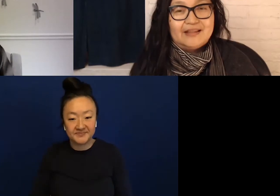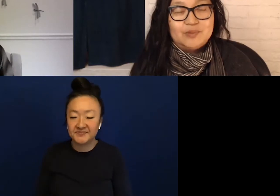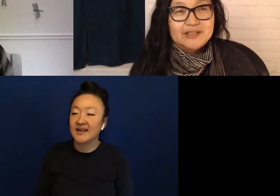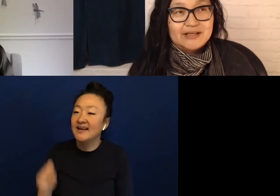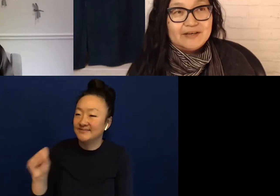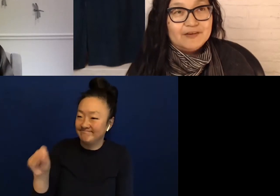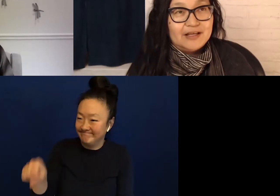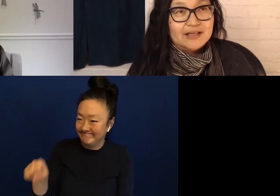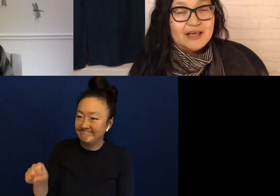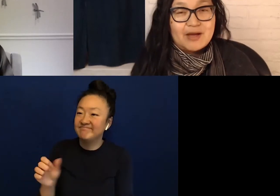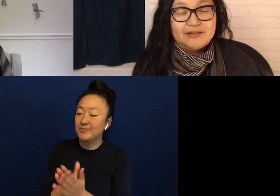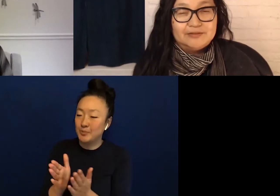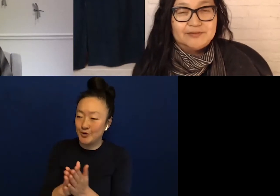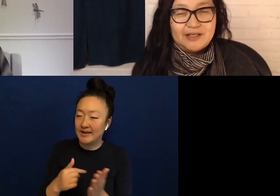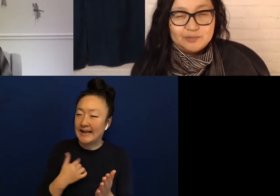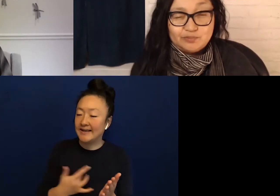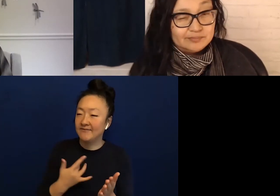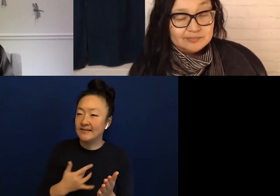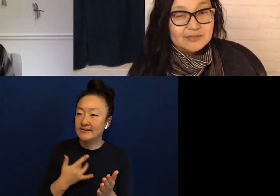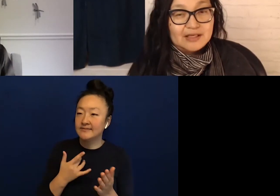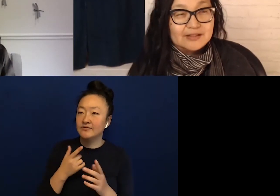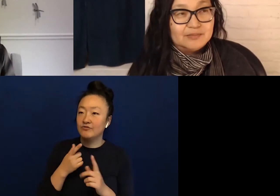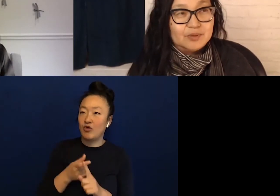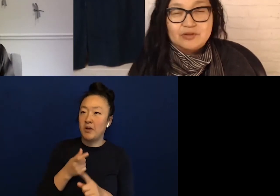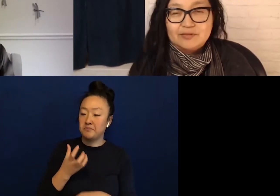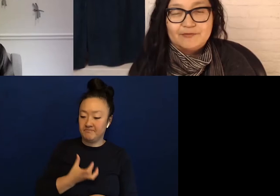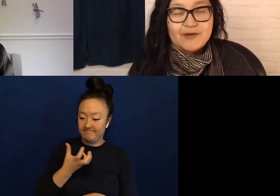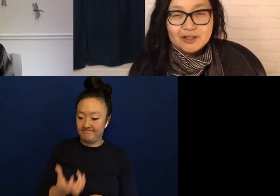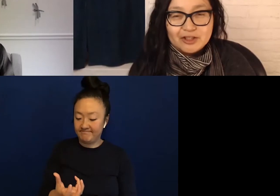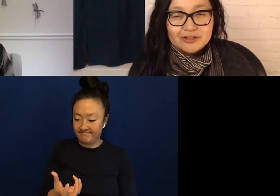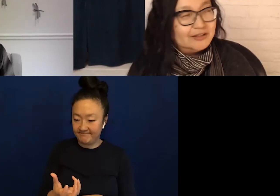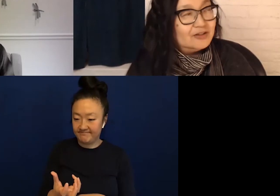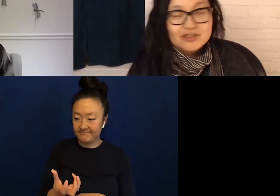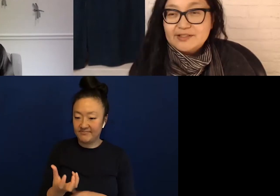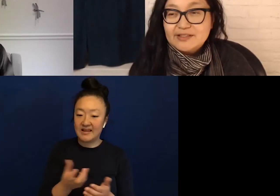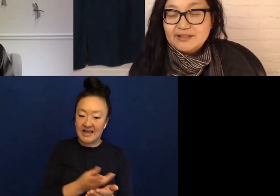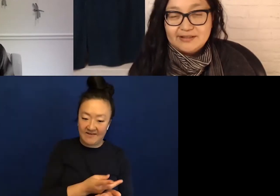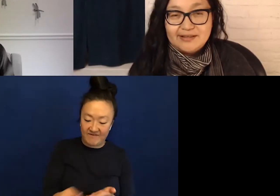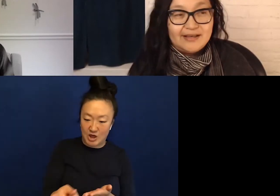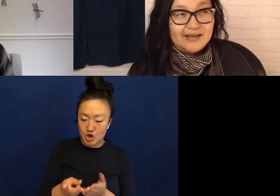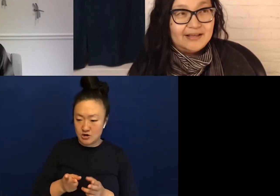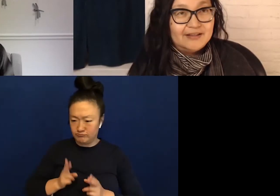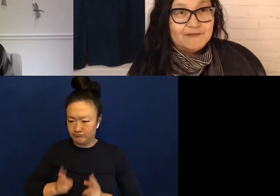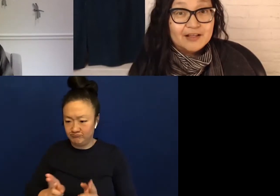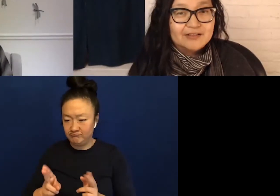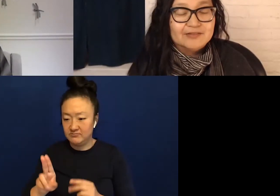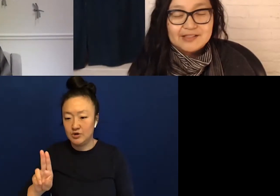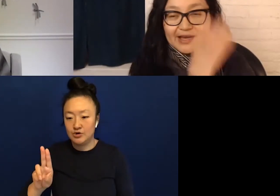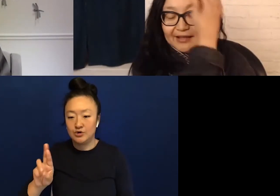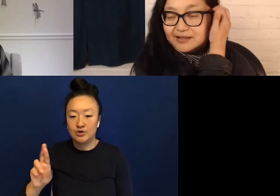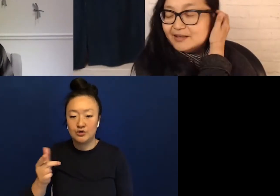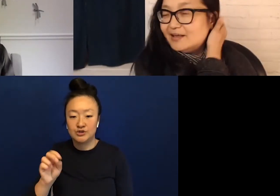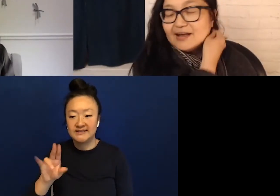Yeah, the book I feel like came out of both failure and urgency. And the failure